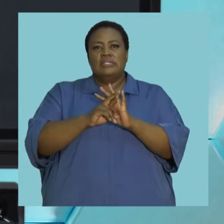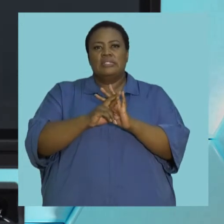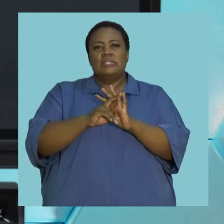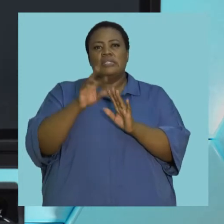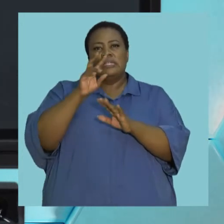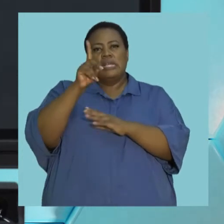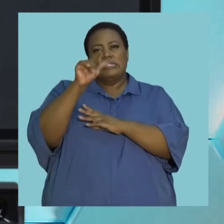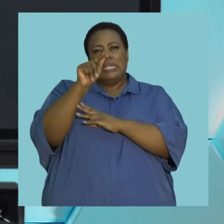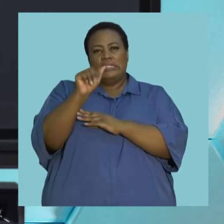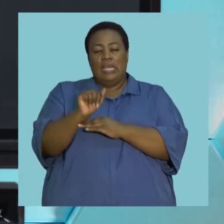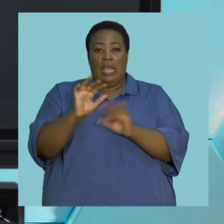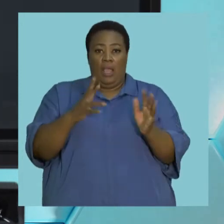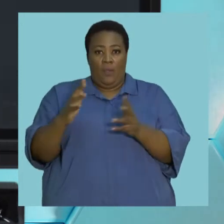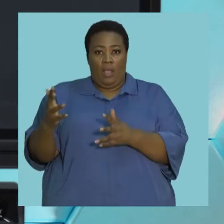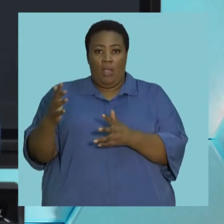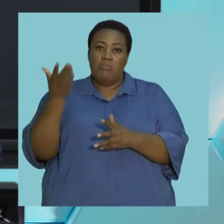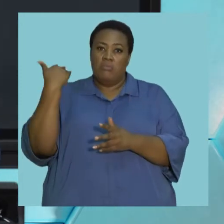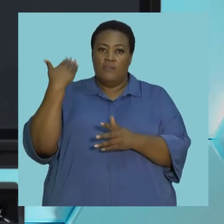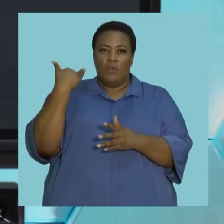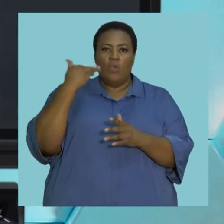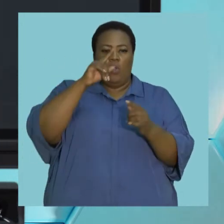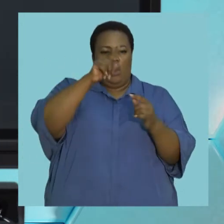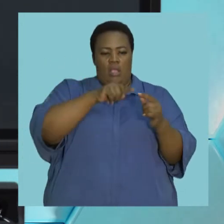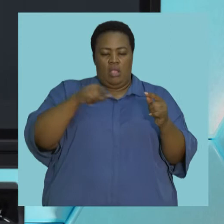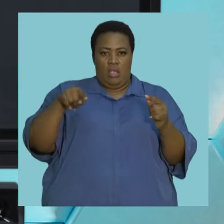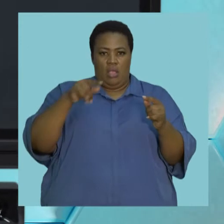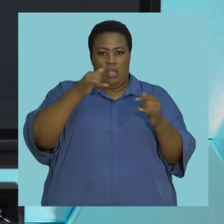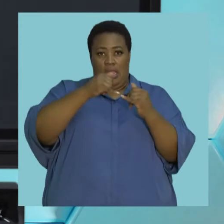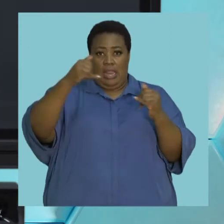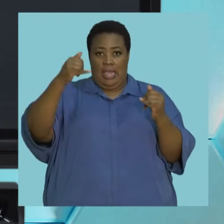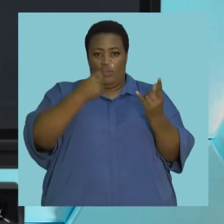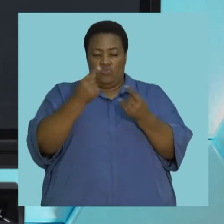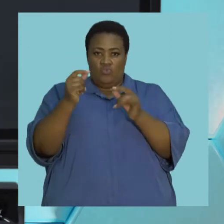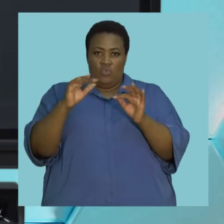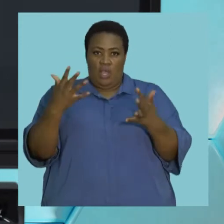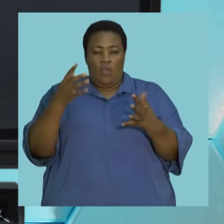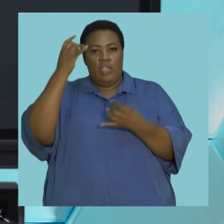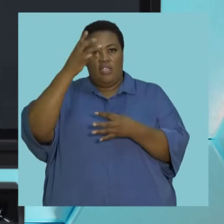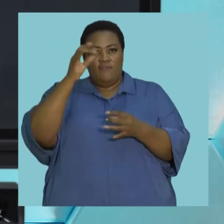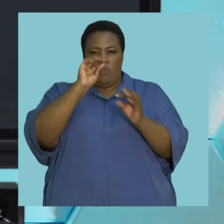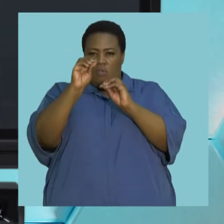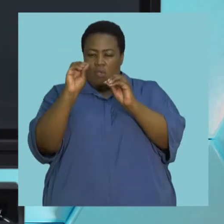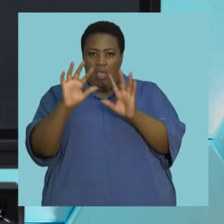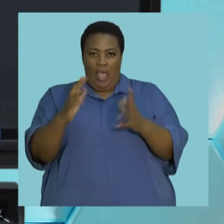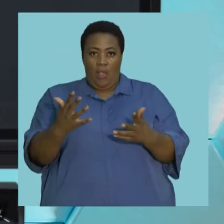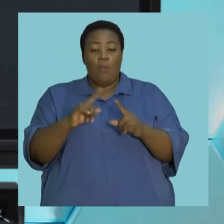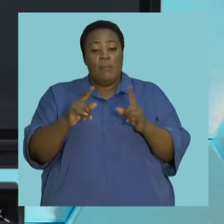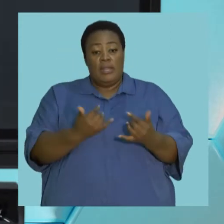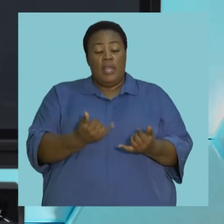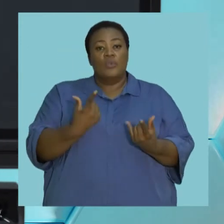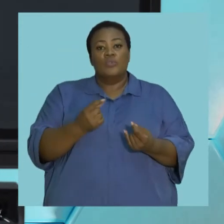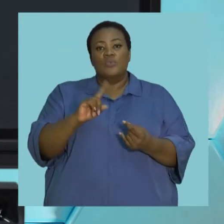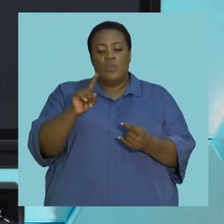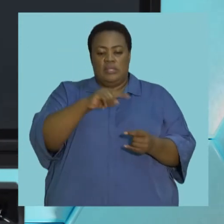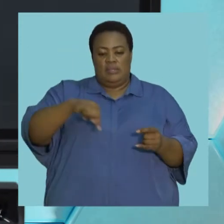few segments, we've looked at how we plot a line graph and how we represent information in that. In this segment, we're going to look at pie